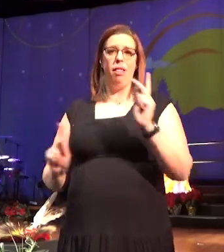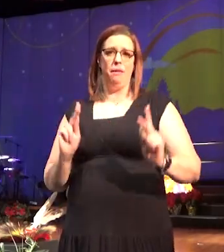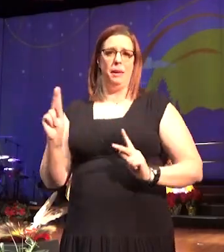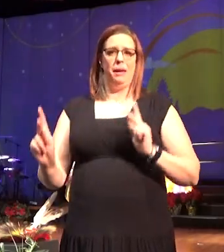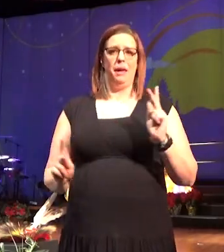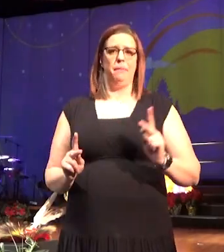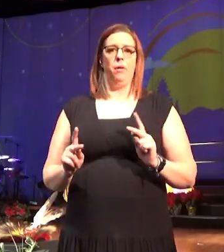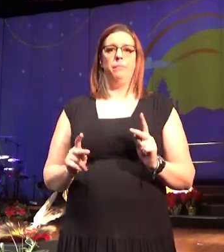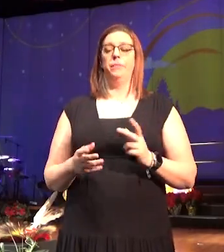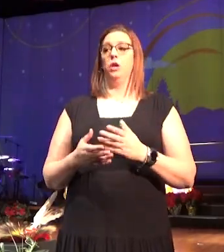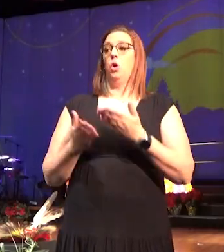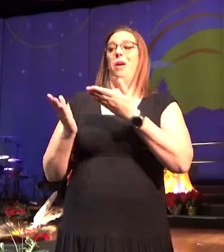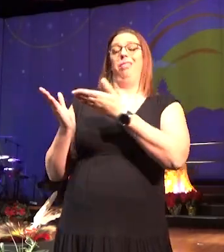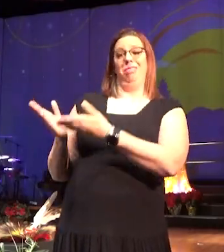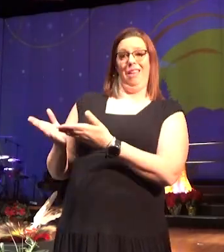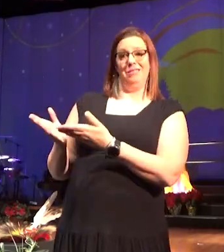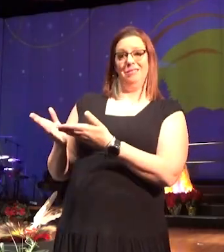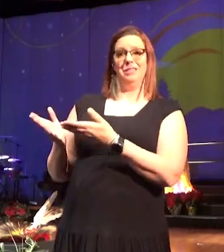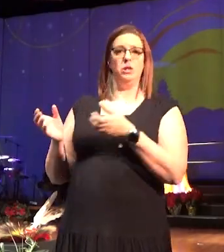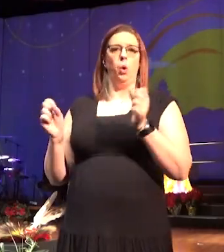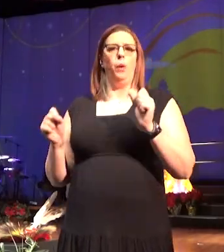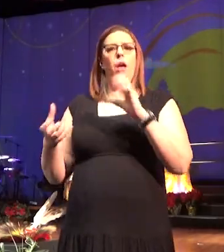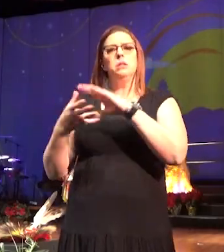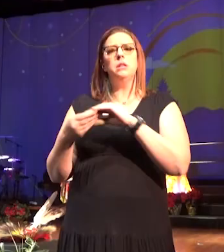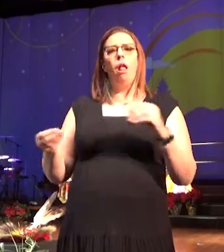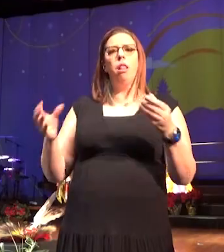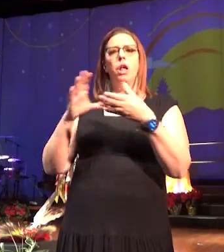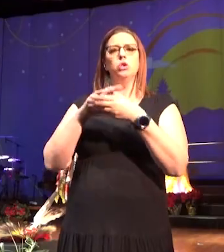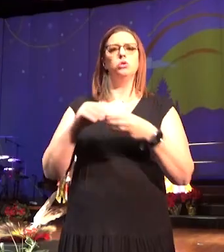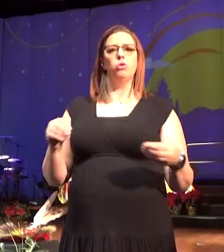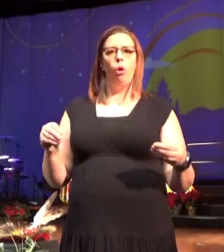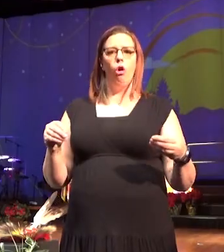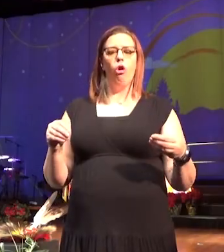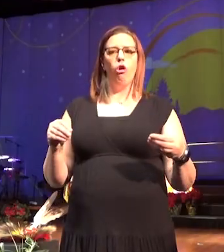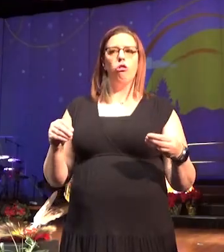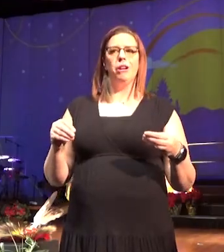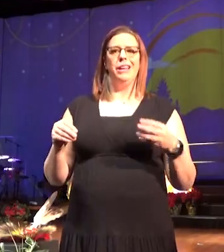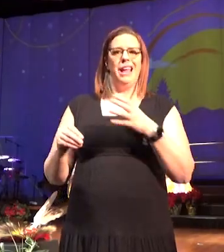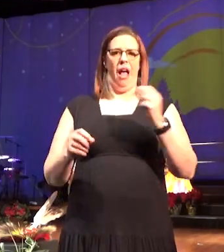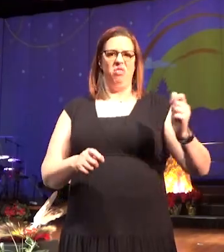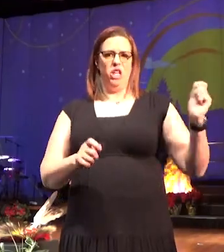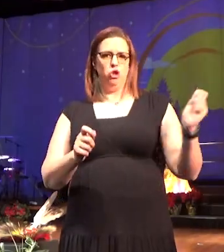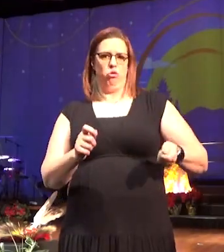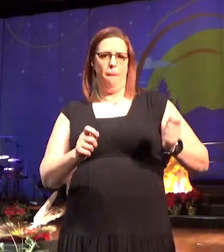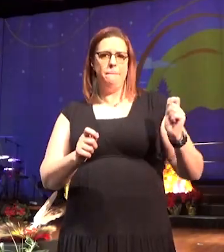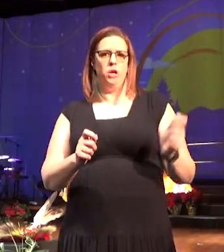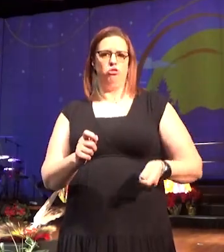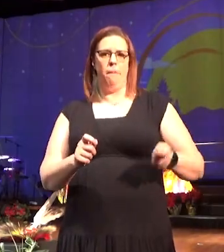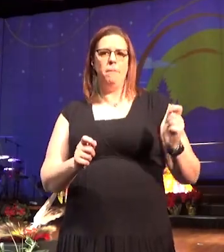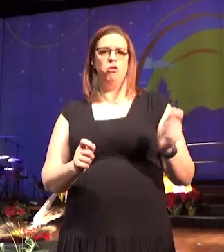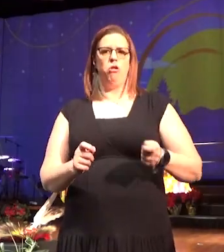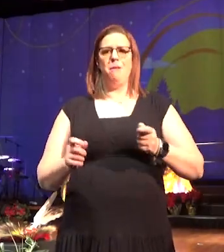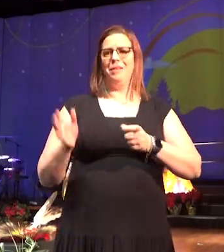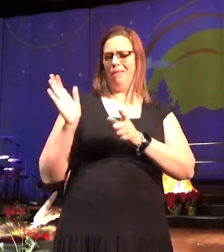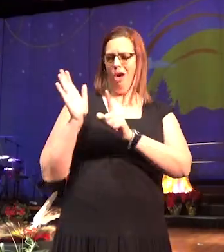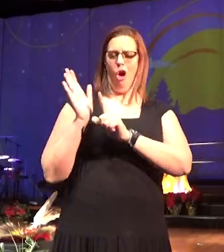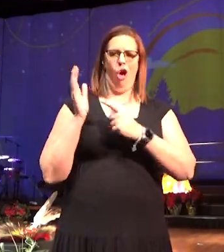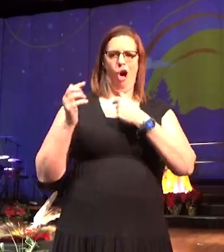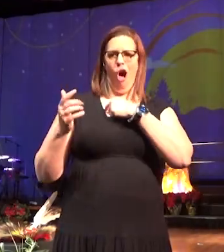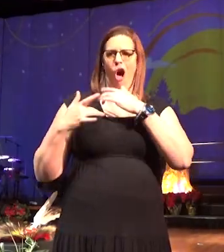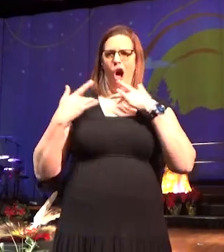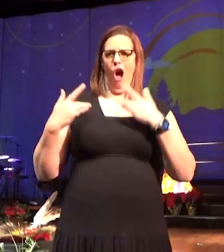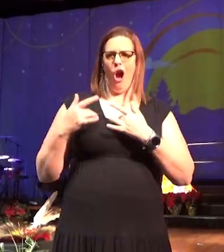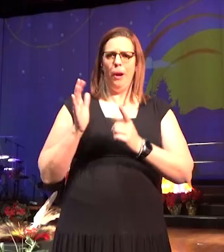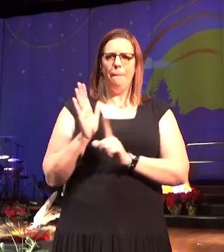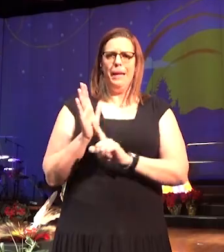You know, in this way, we tell our stories because in the drum is the heartbeat of Mother Earth.